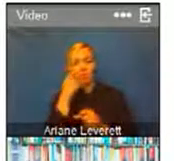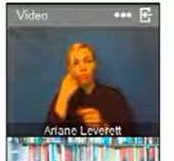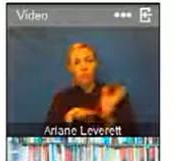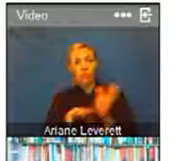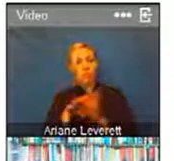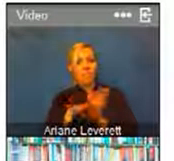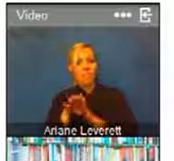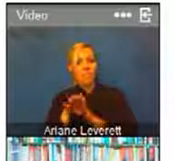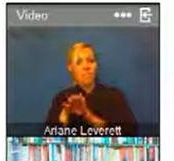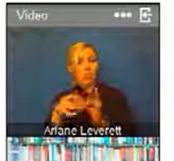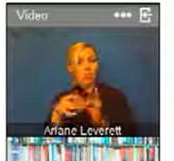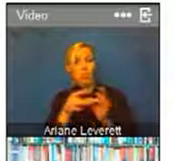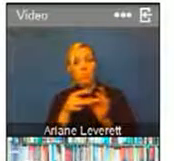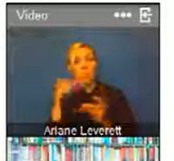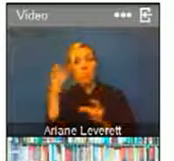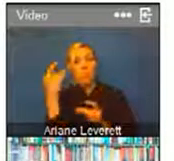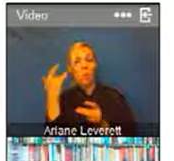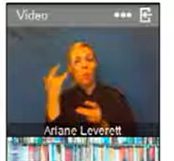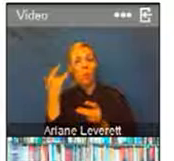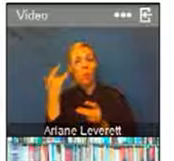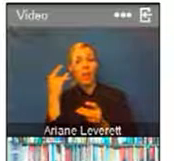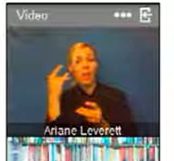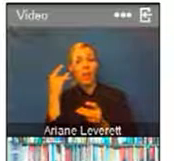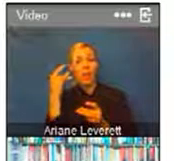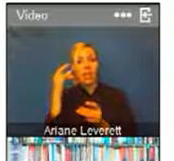That's not easy to say.